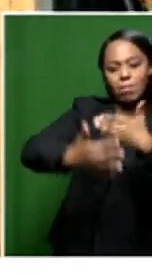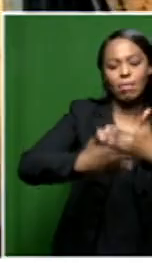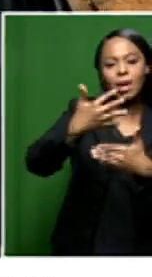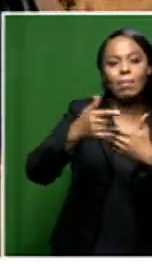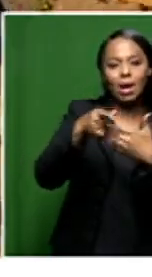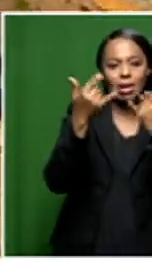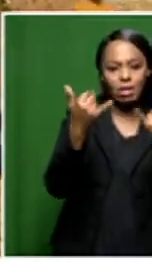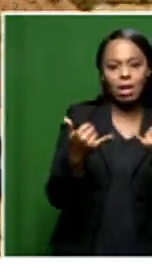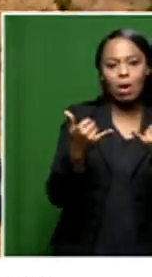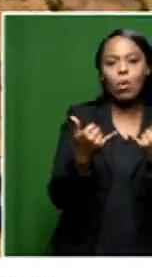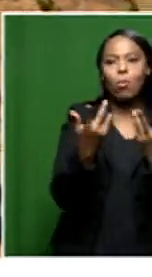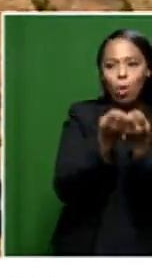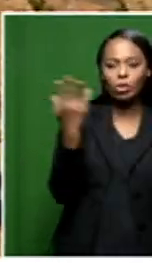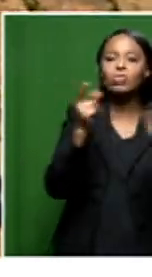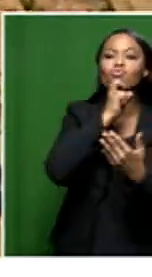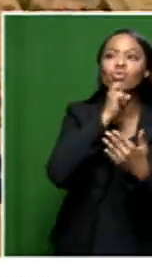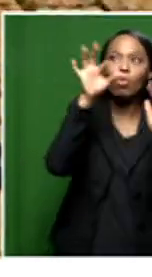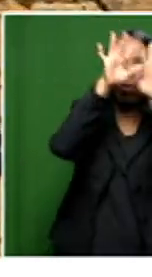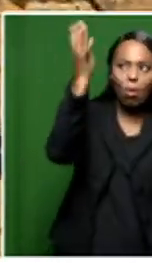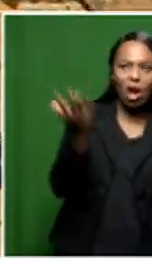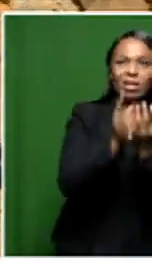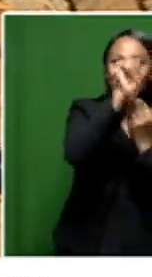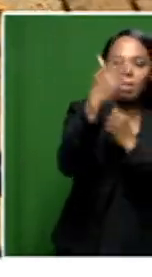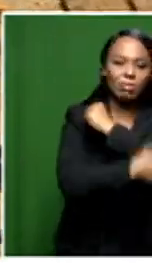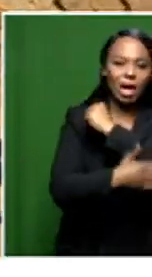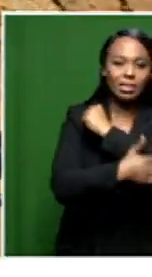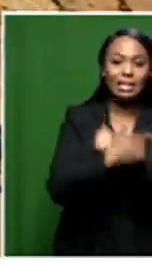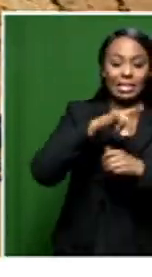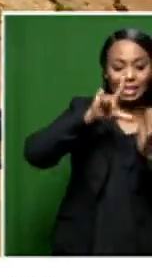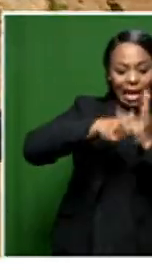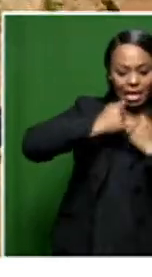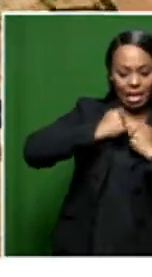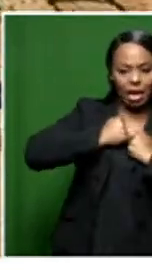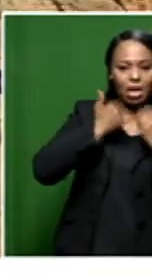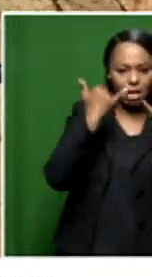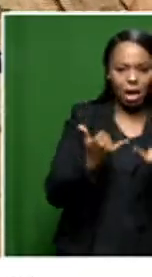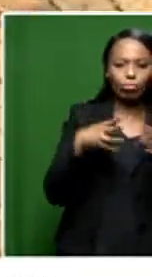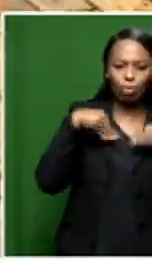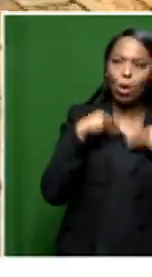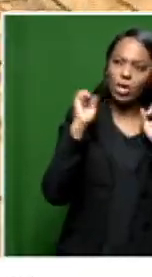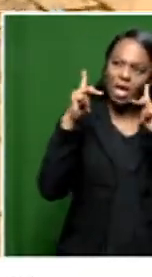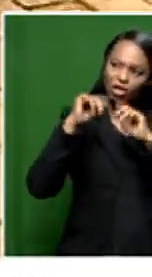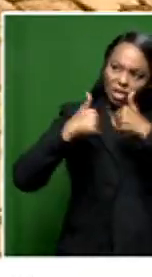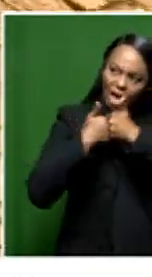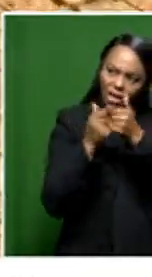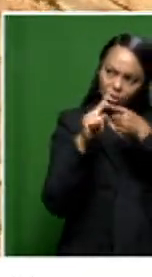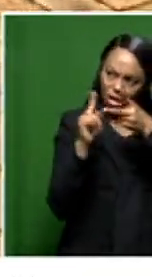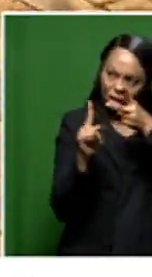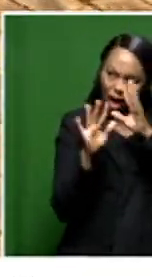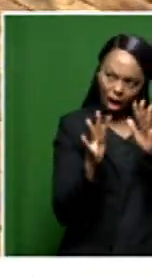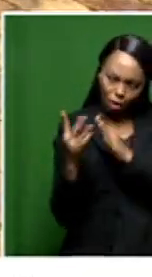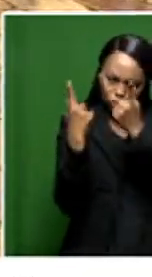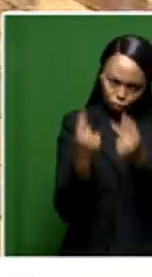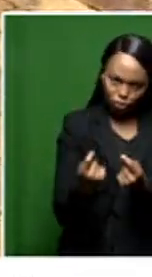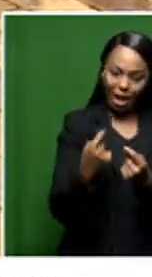machine that they distribute all around the world. So my design, I accepted the challenge with my design, and I came out tops with my washing